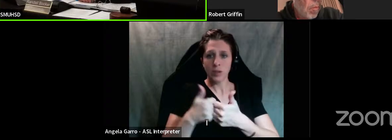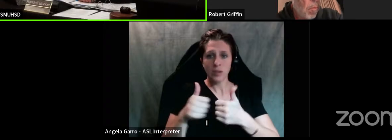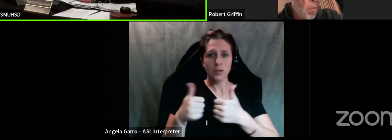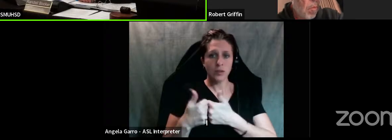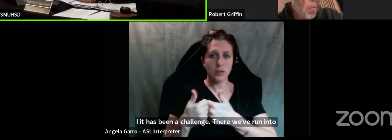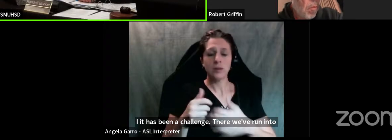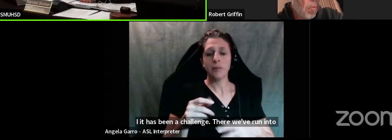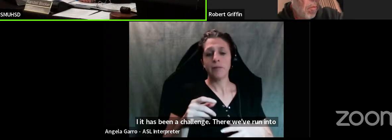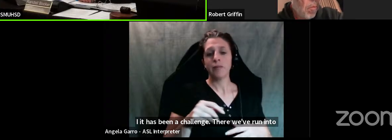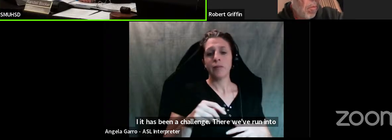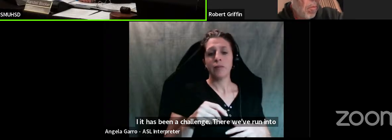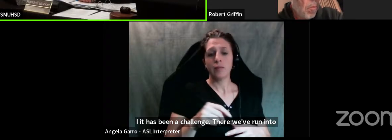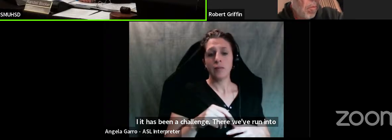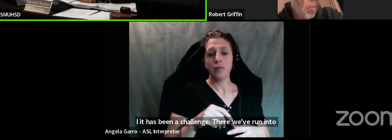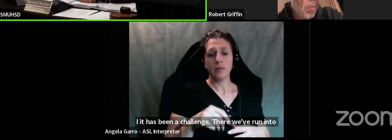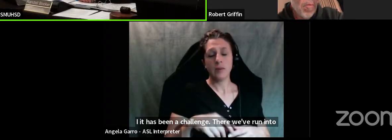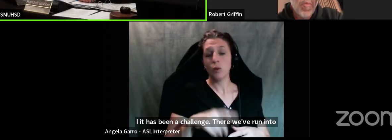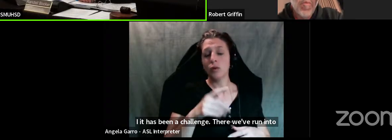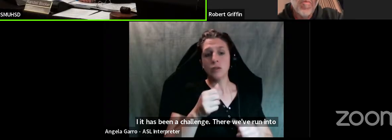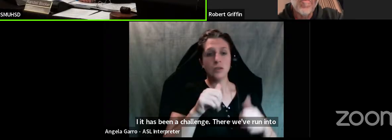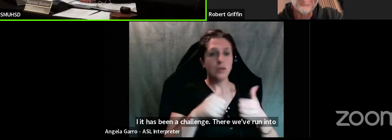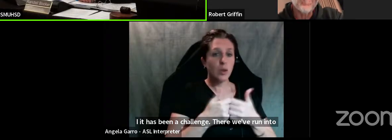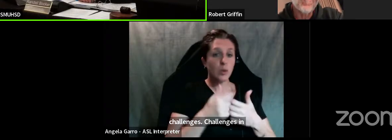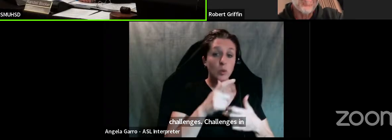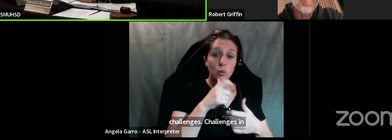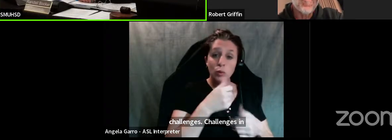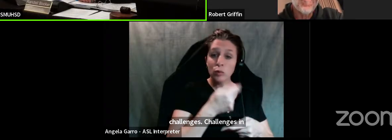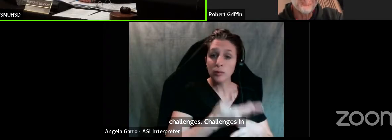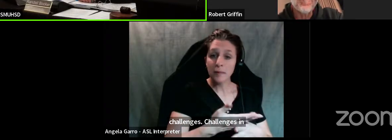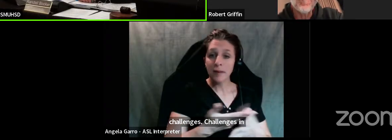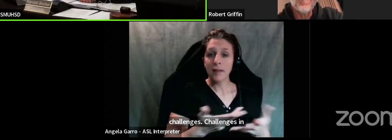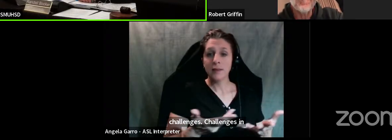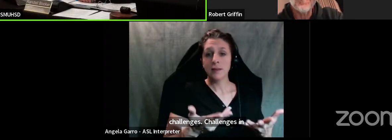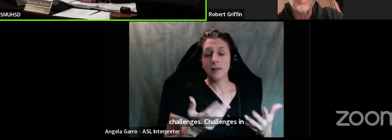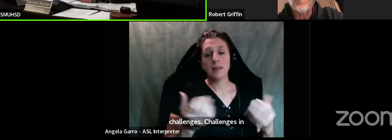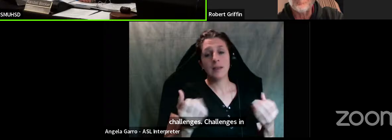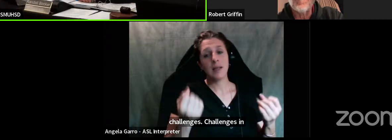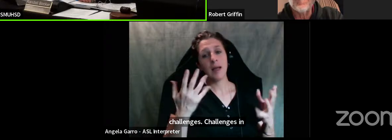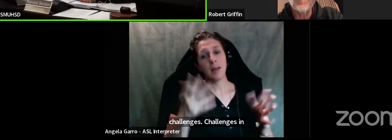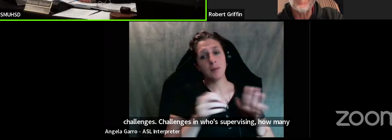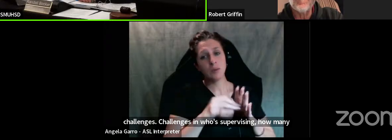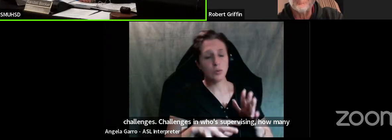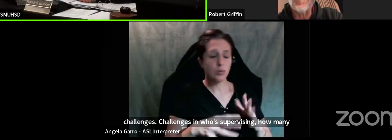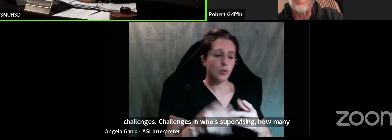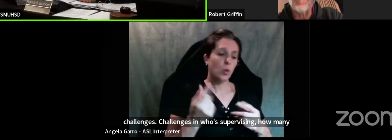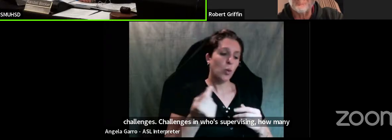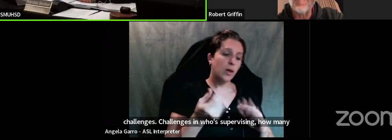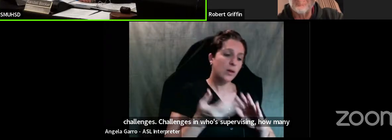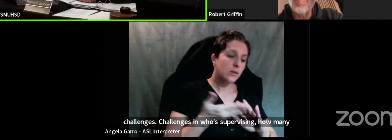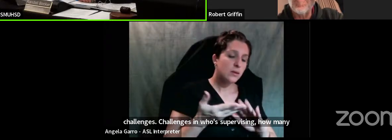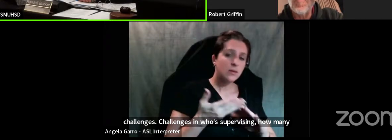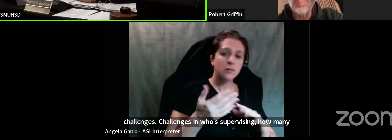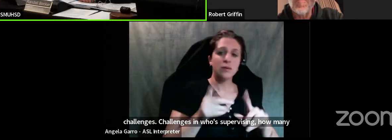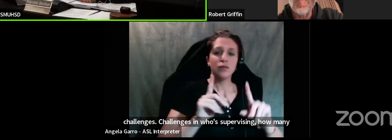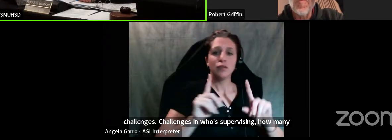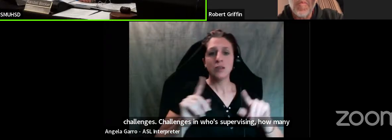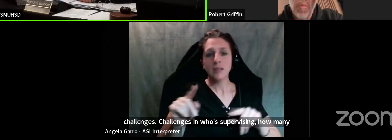Challenges in who's supervising, how many students, what are the protocols for taking